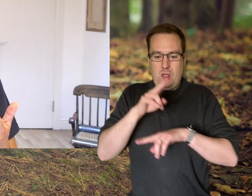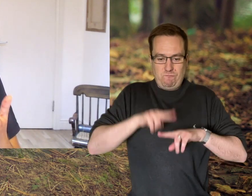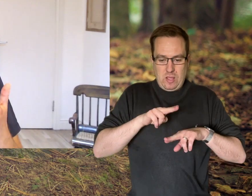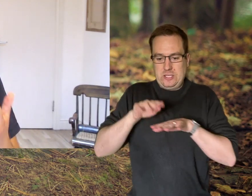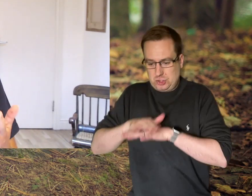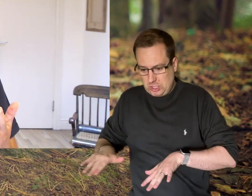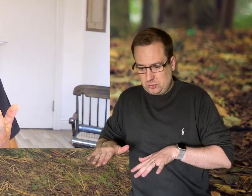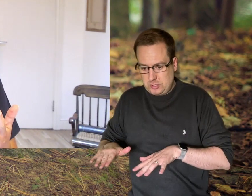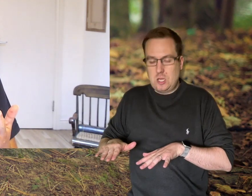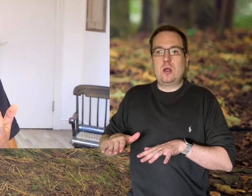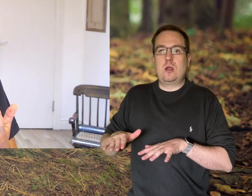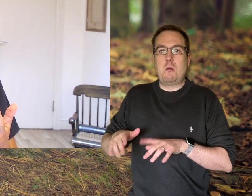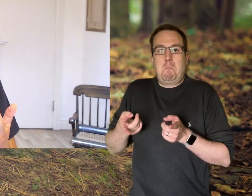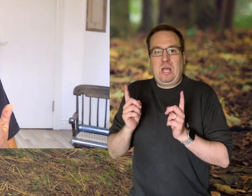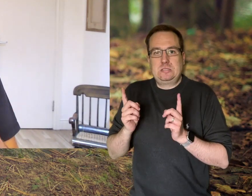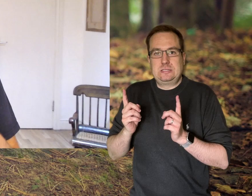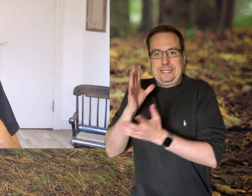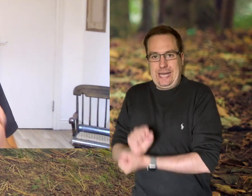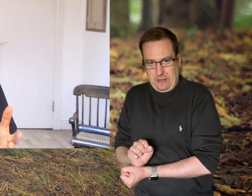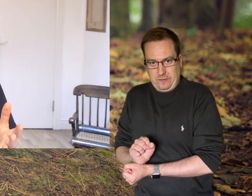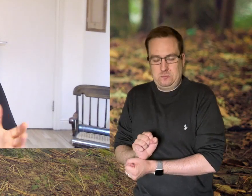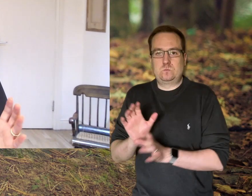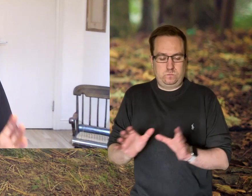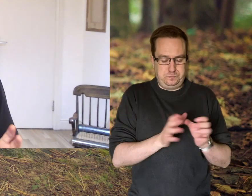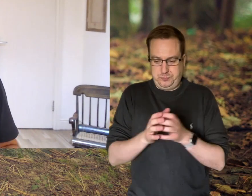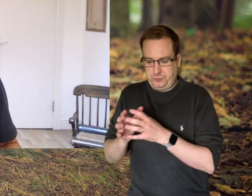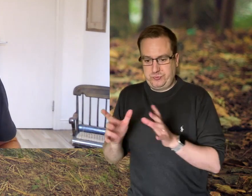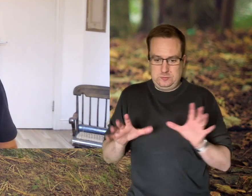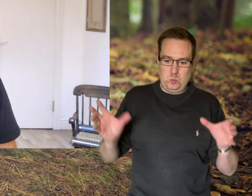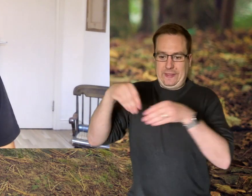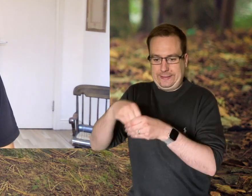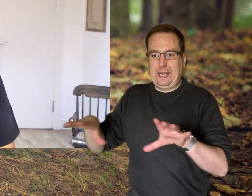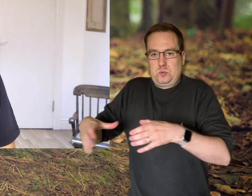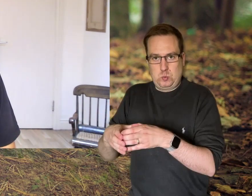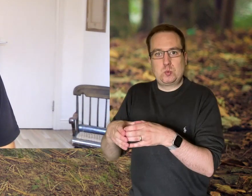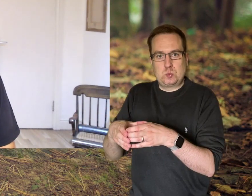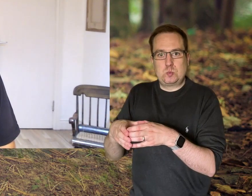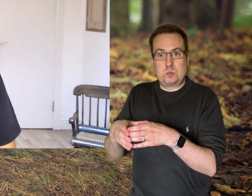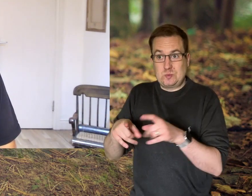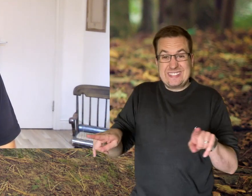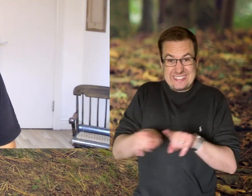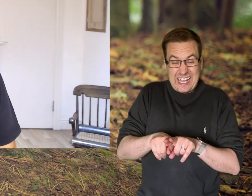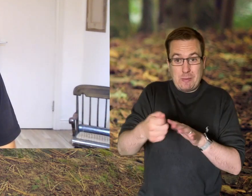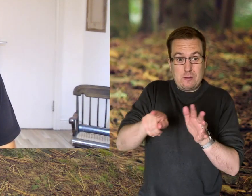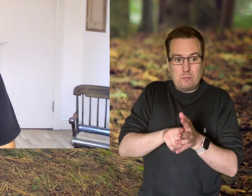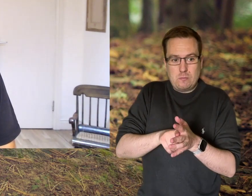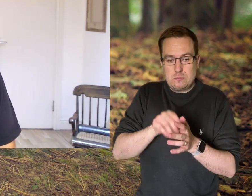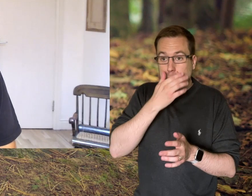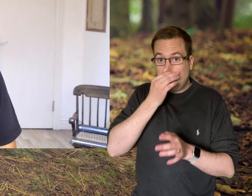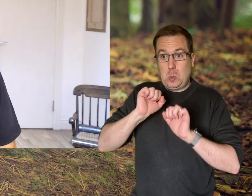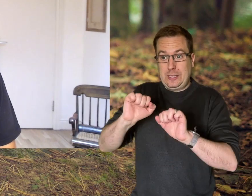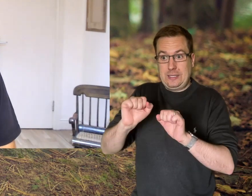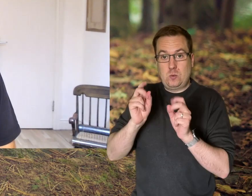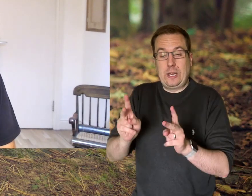children, masters and slaves, which matches exactly the three categories that Paul writes about in the